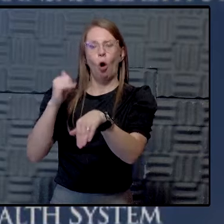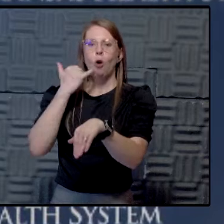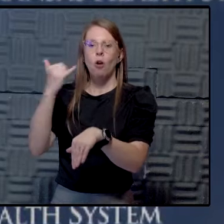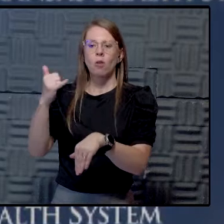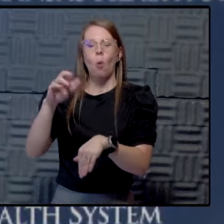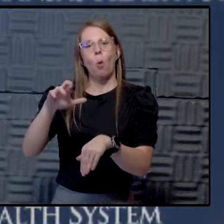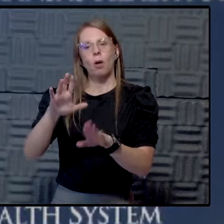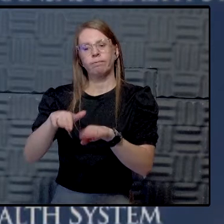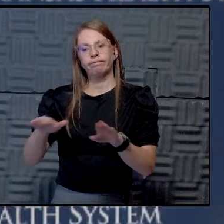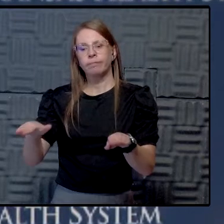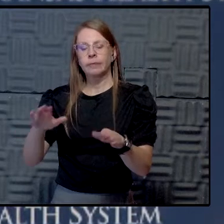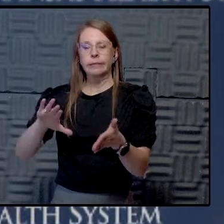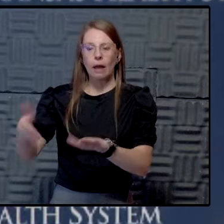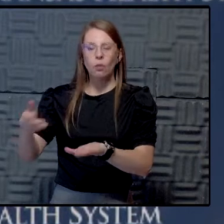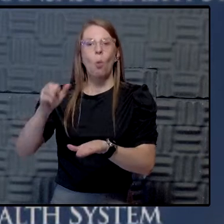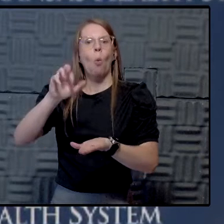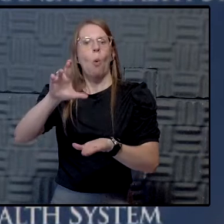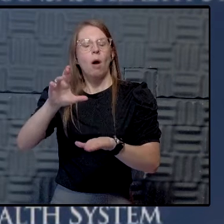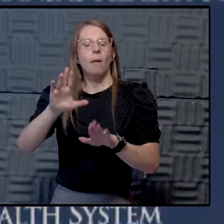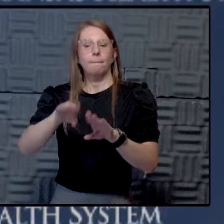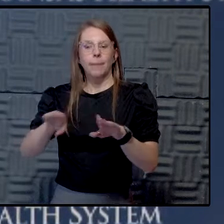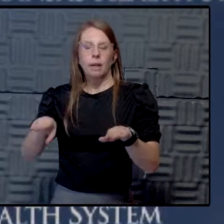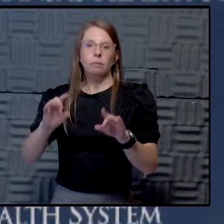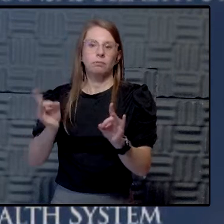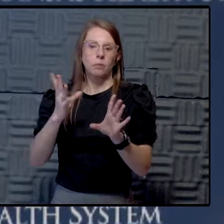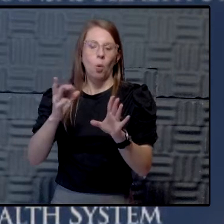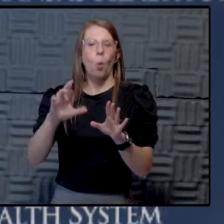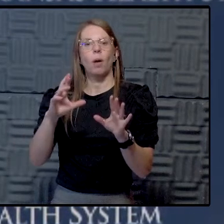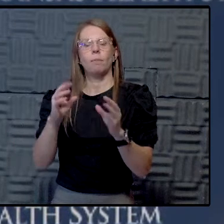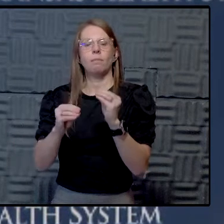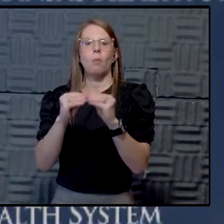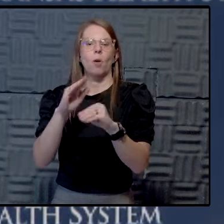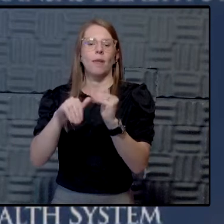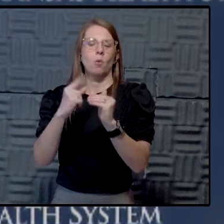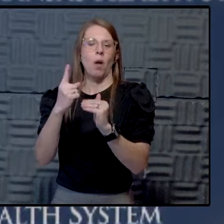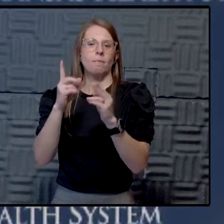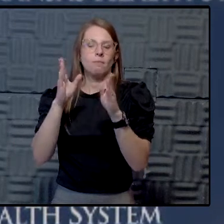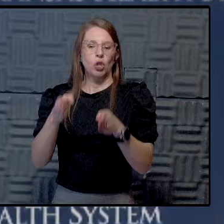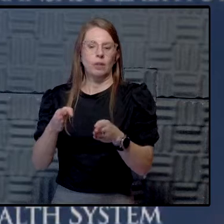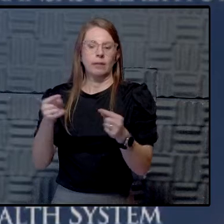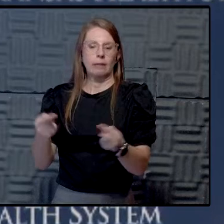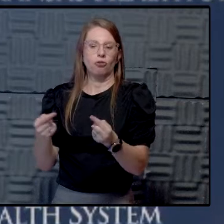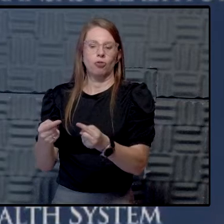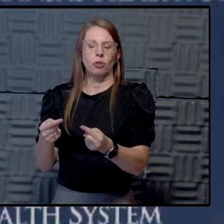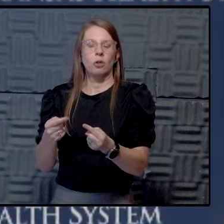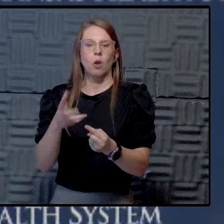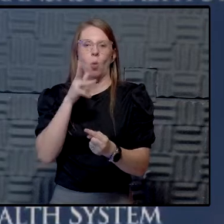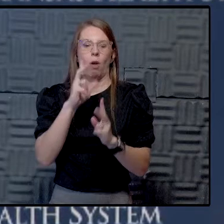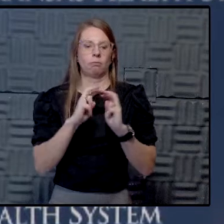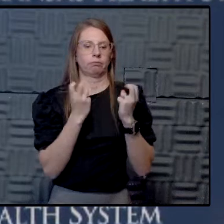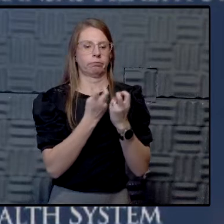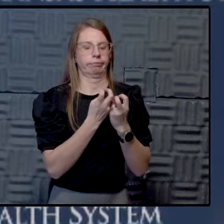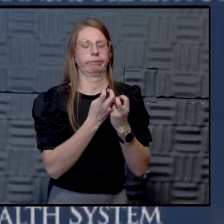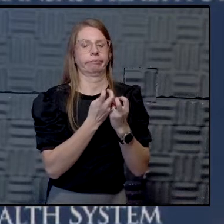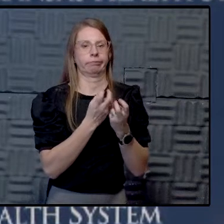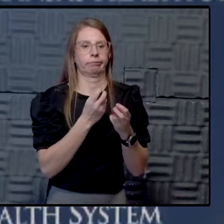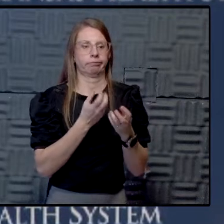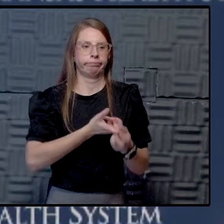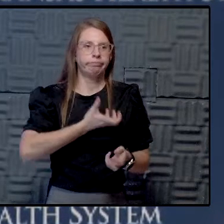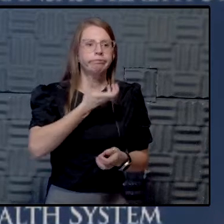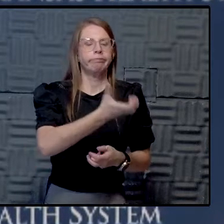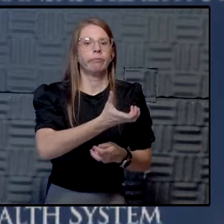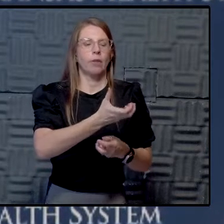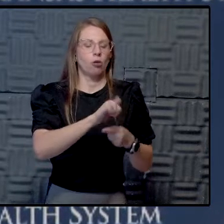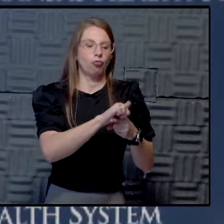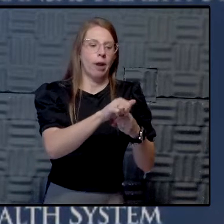or a pediatric trauma or some multi-casualty incident. And they'll spend the time talking to their peers who have training on how to